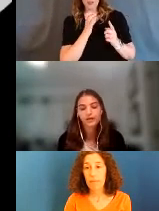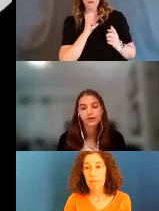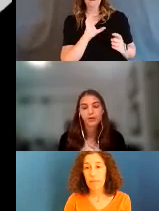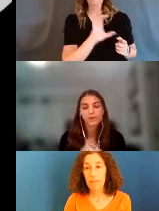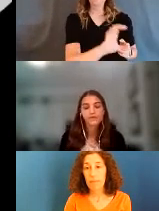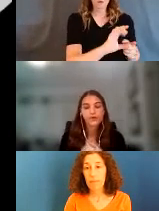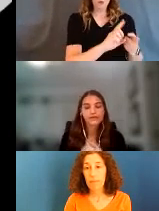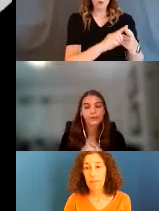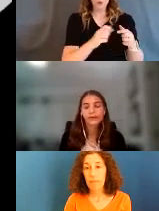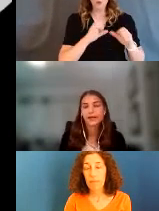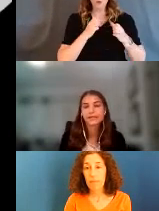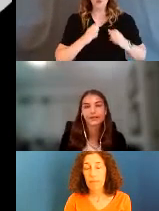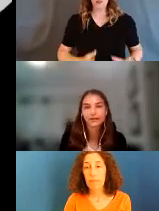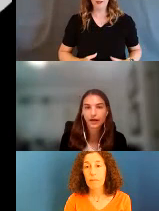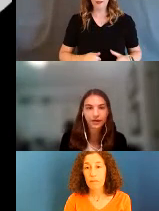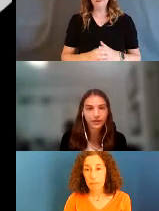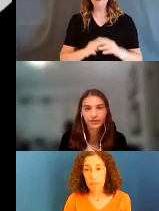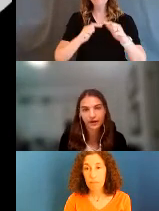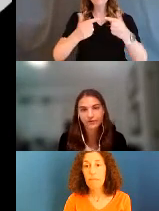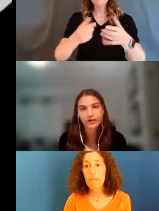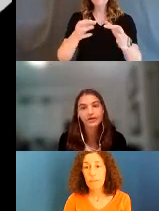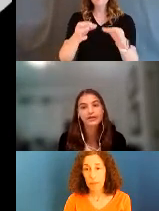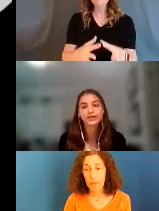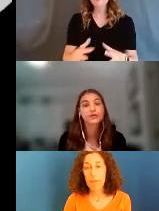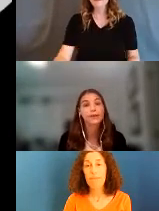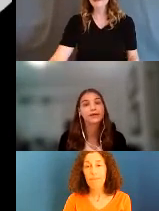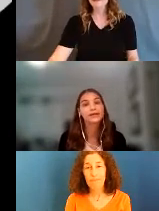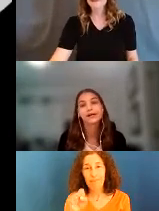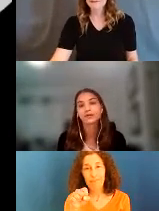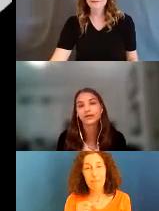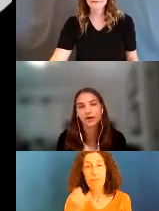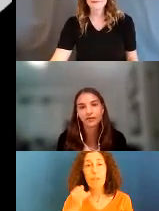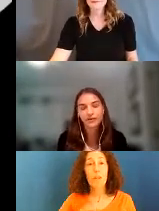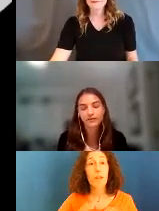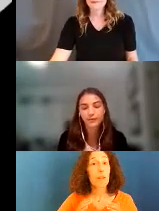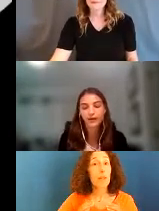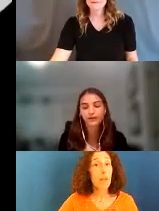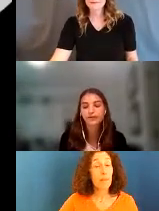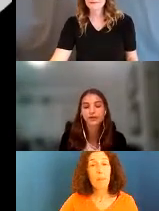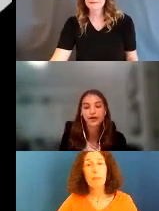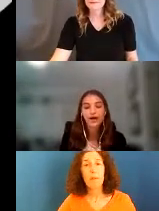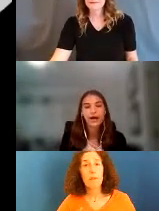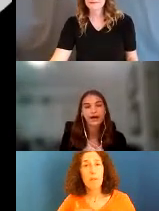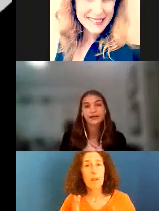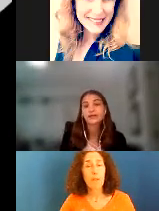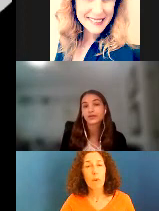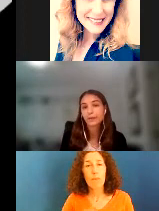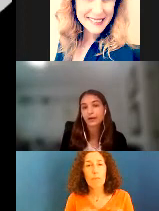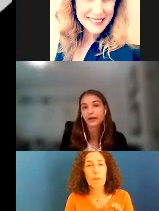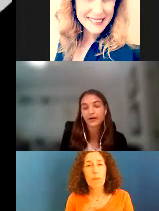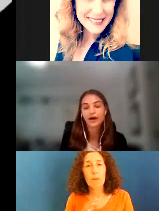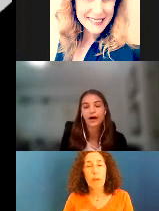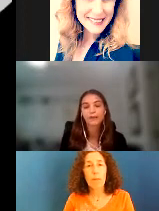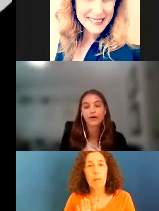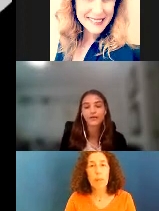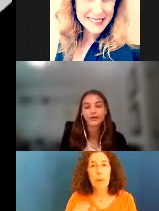client. So, for example, let's say the client or survivor is describing a sexual assault that they've experienced. And in